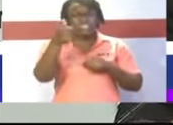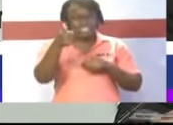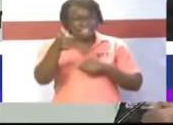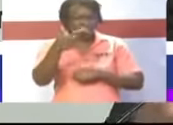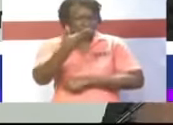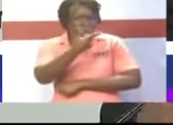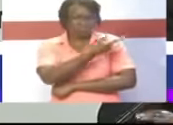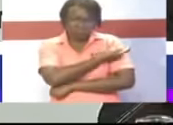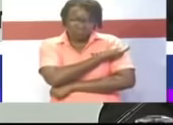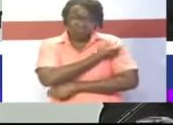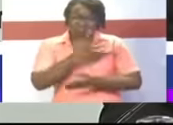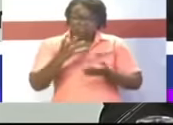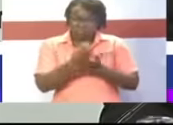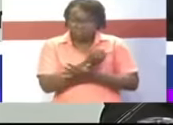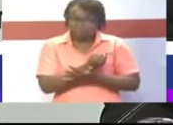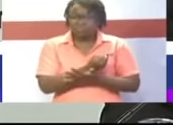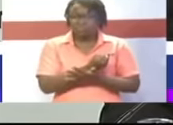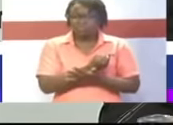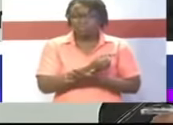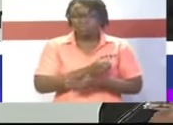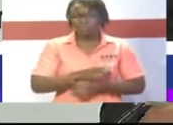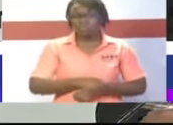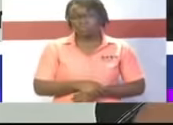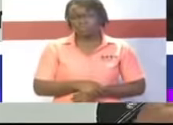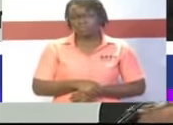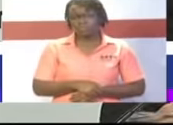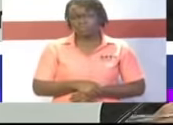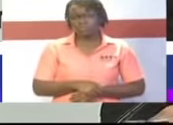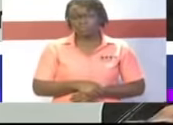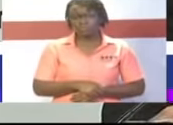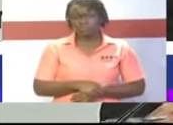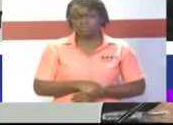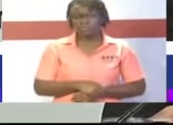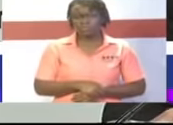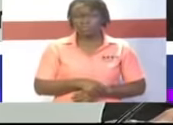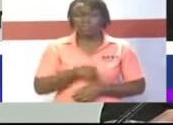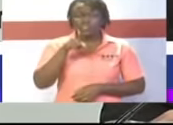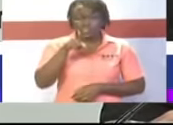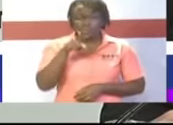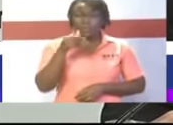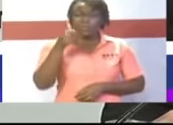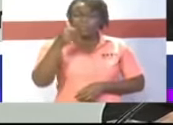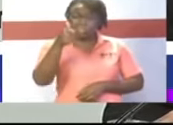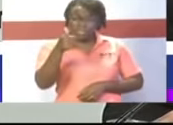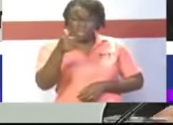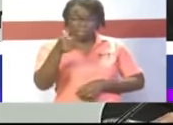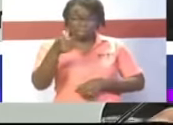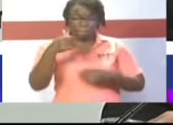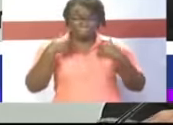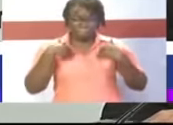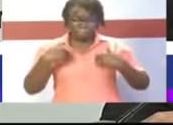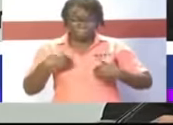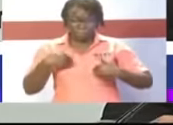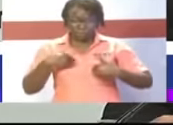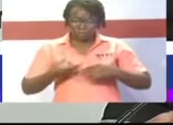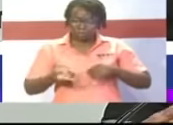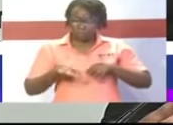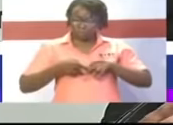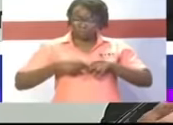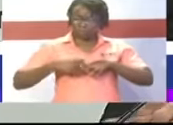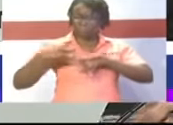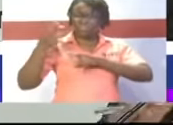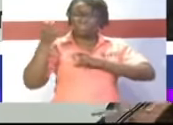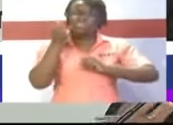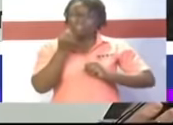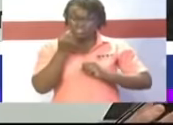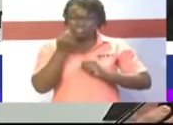You yourself guard up your immune system because you don't want to spread it to these people as well. They're